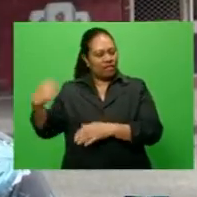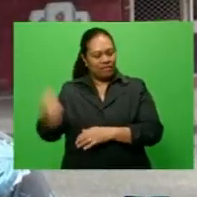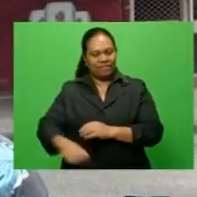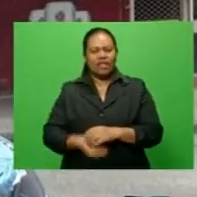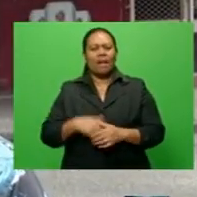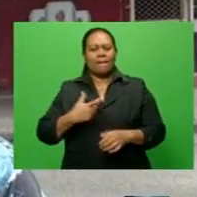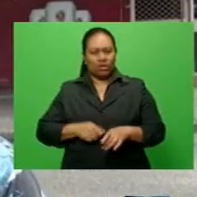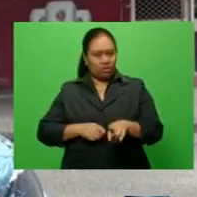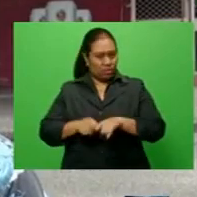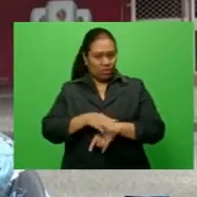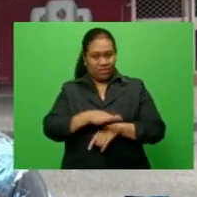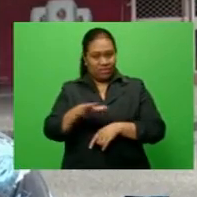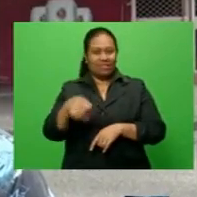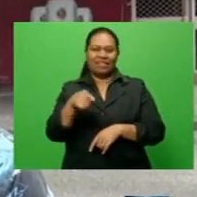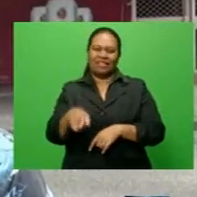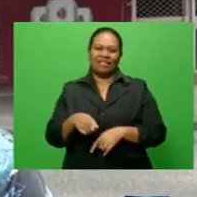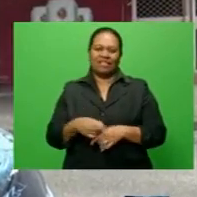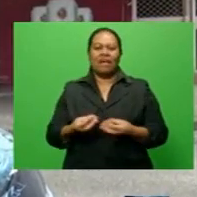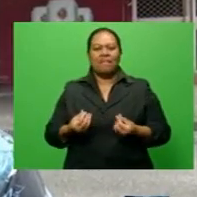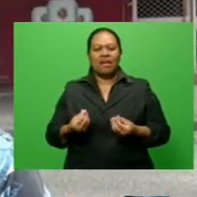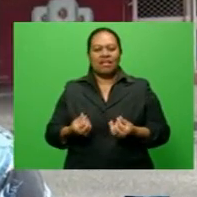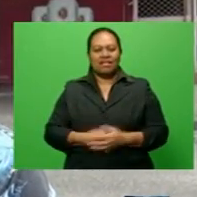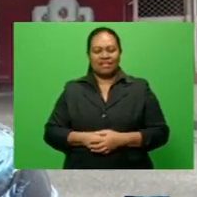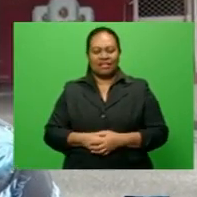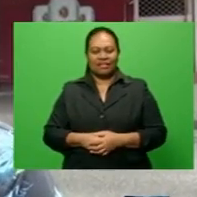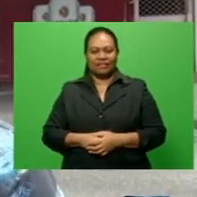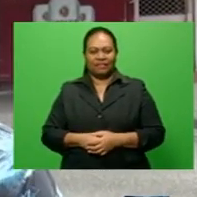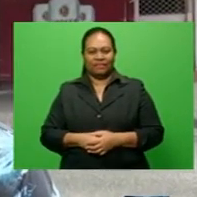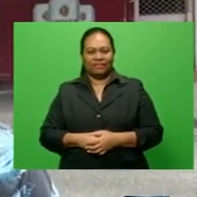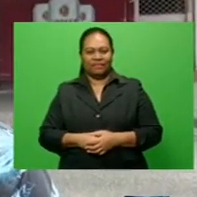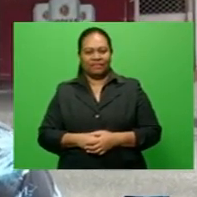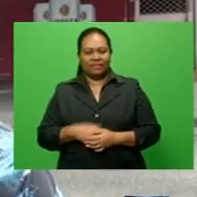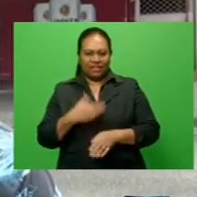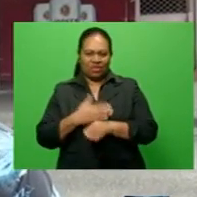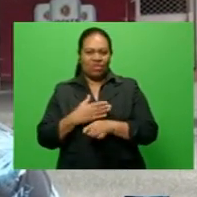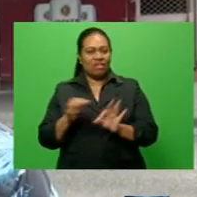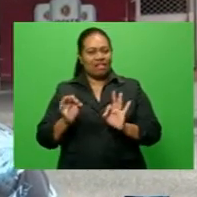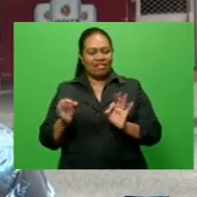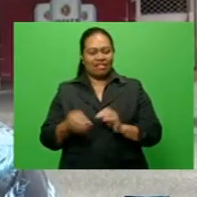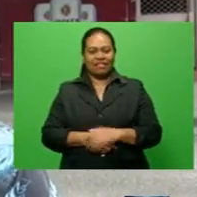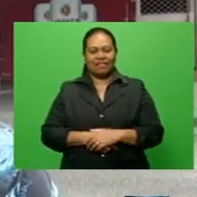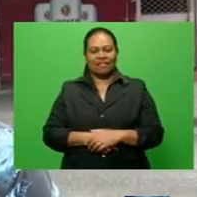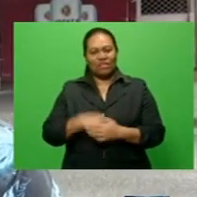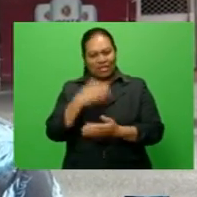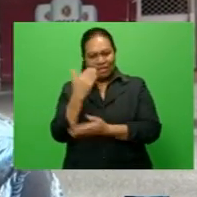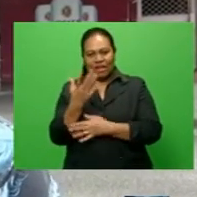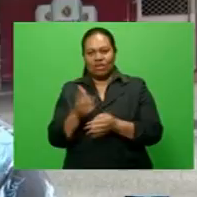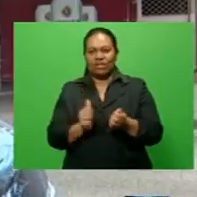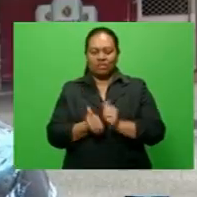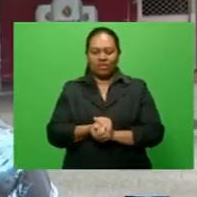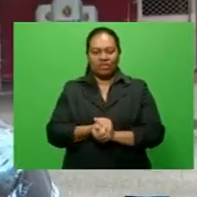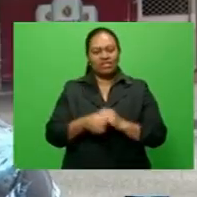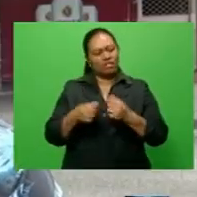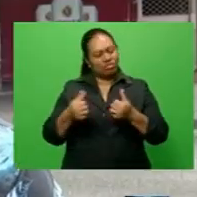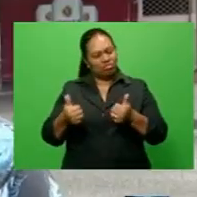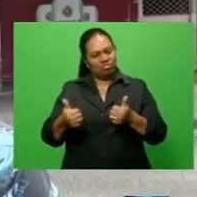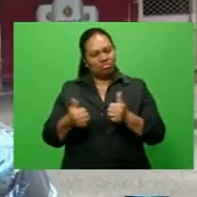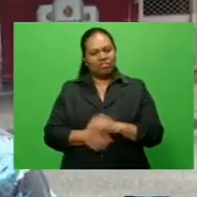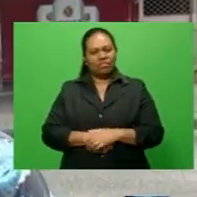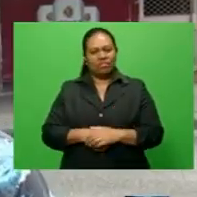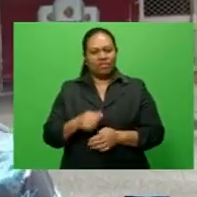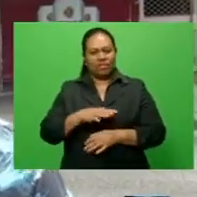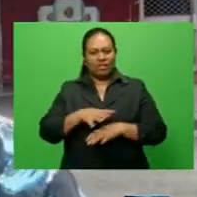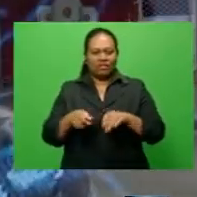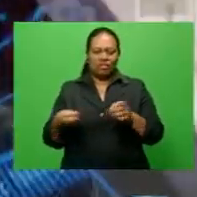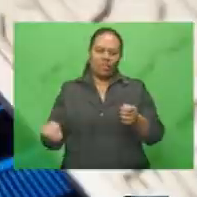of them is their bread and butter. So just some form of punishment would be good enough so that they learn from the